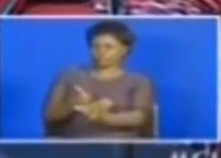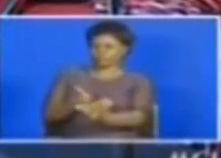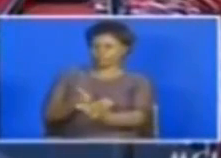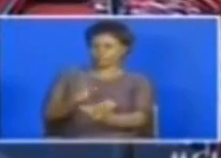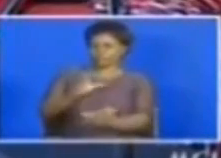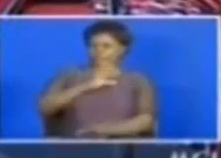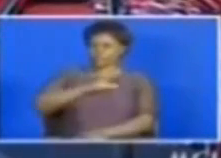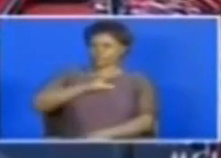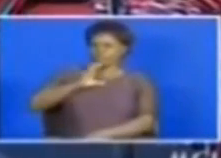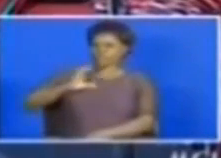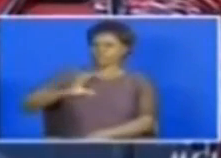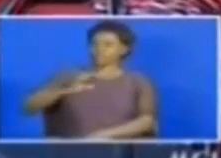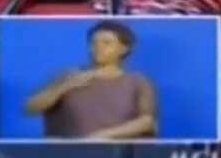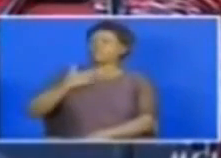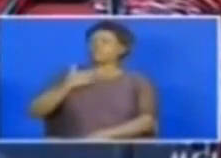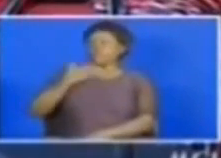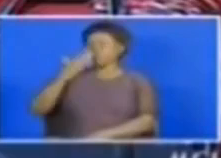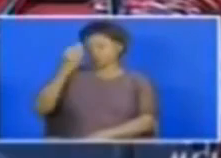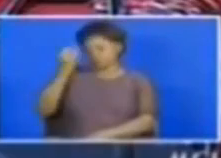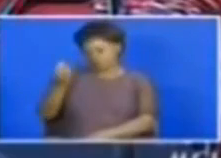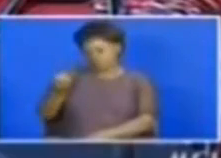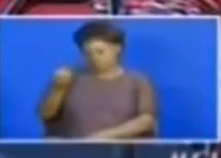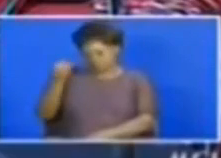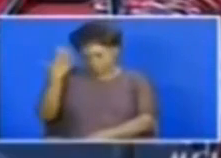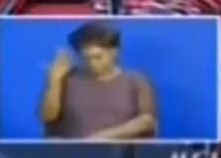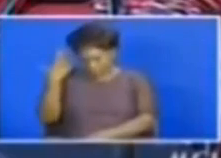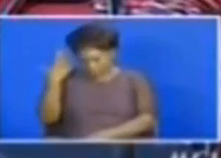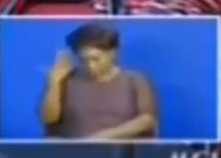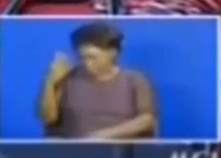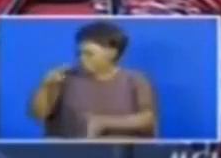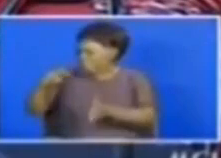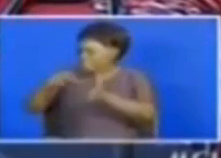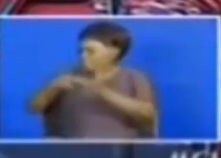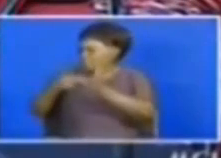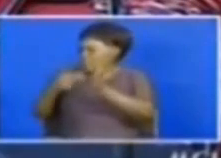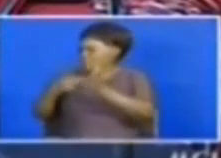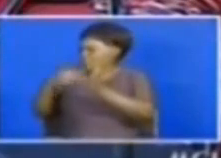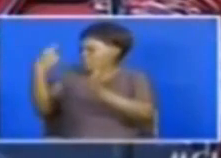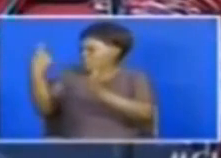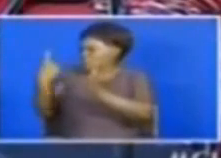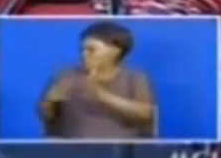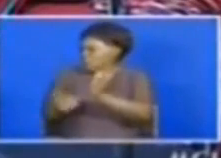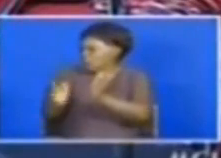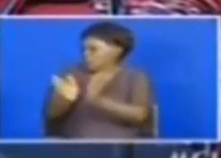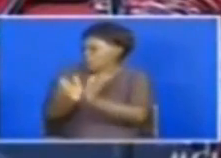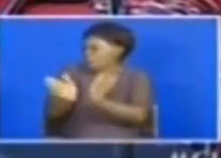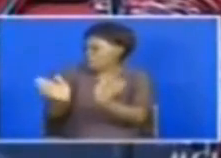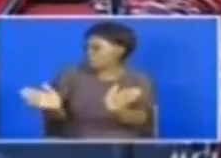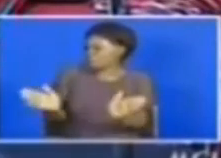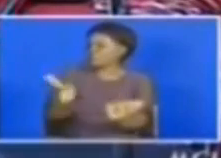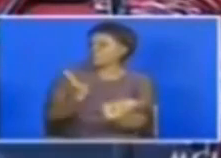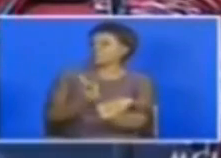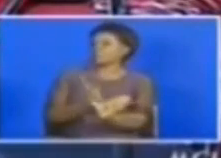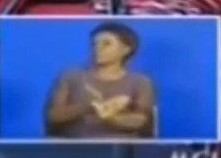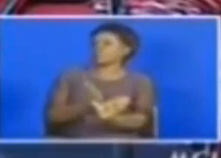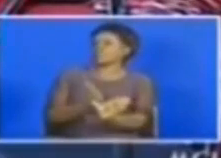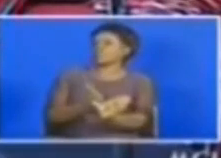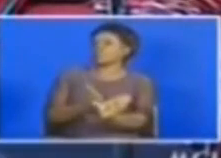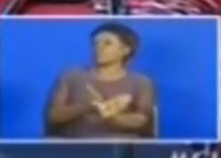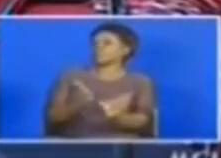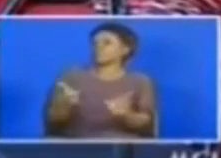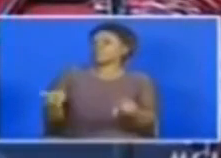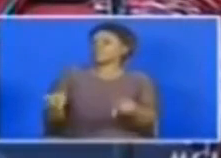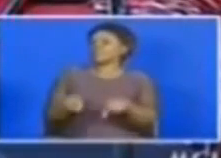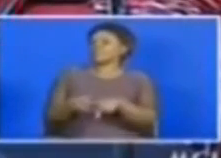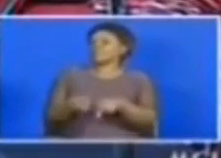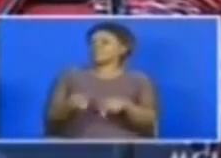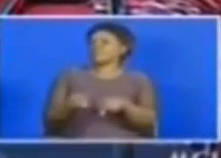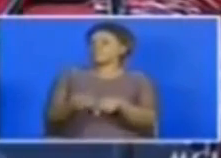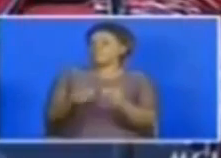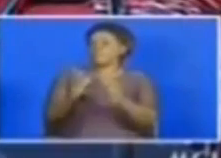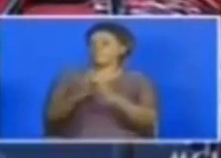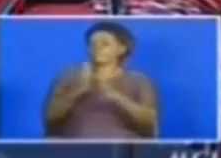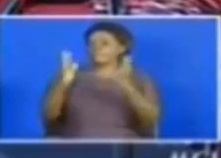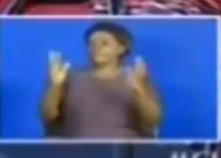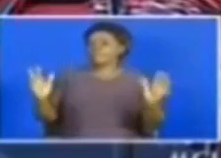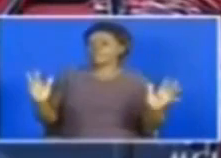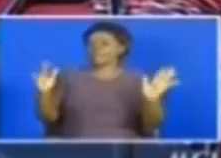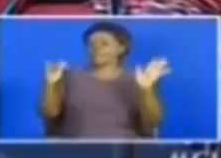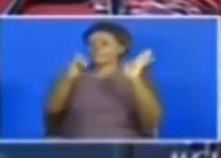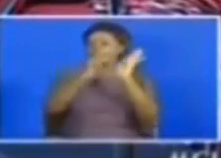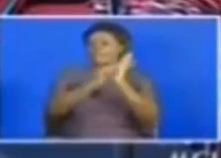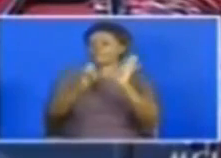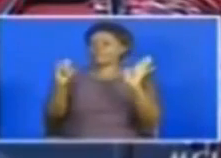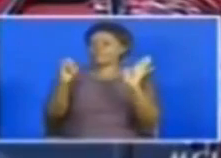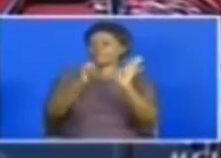the commission wanted to have an understanding of what it means then to talk about public participation, but also it's the larger